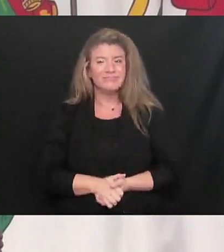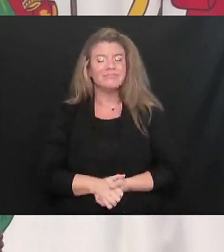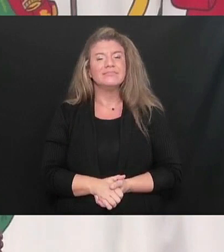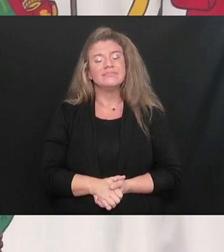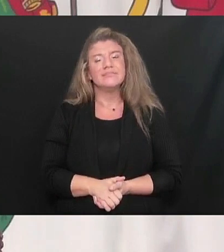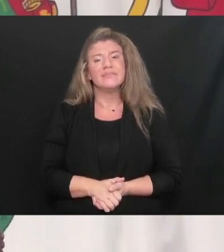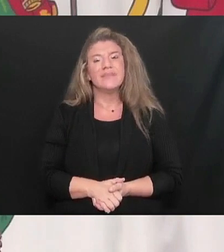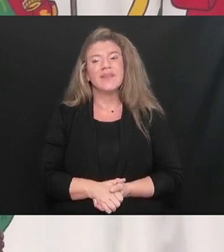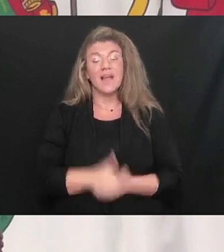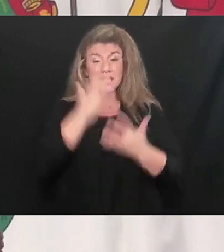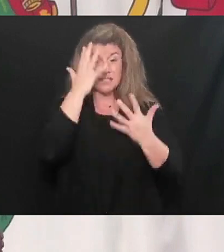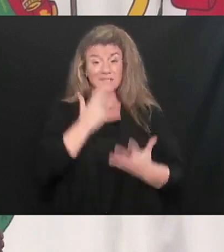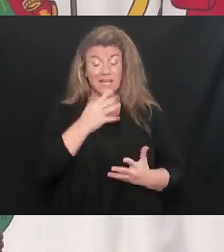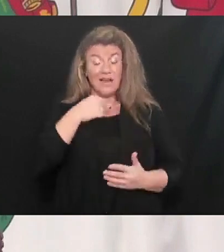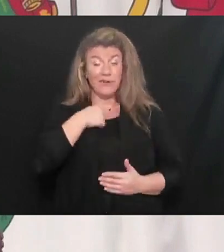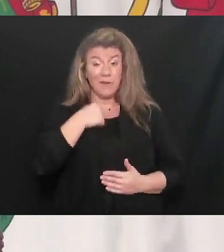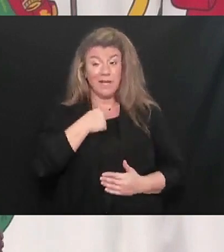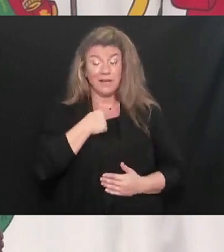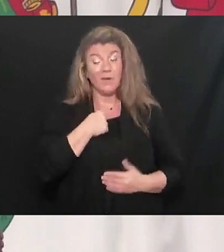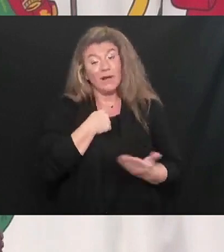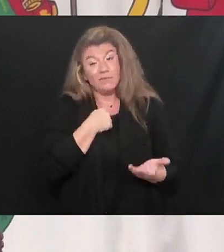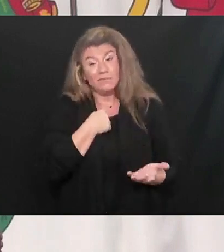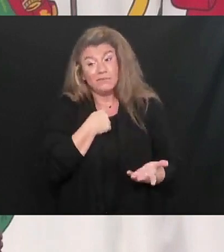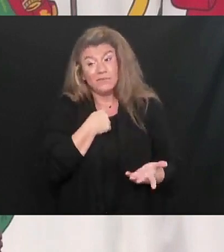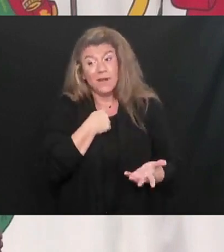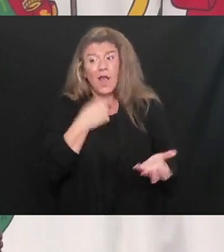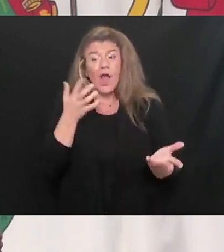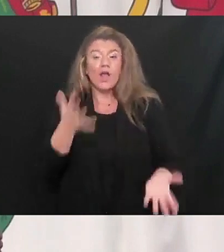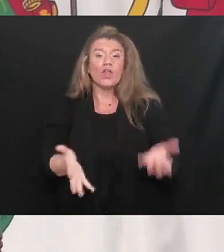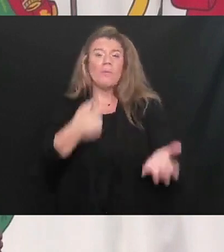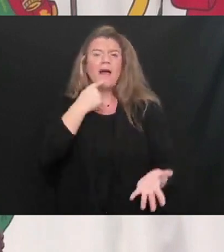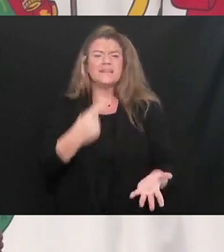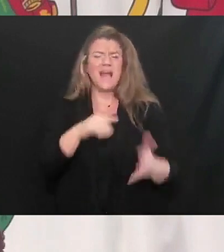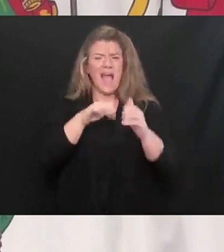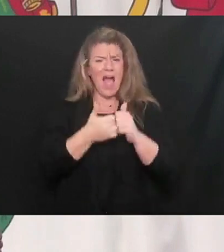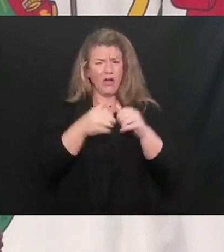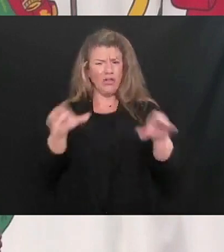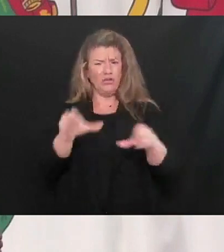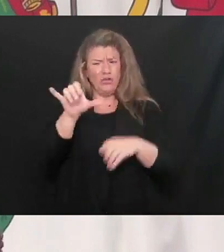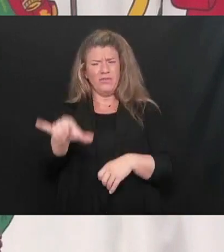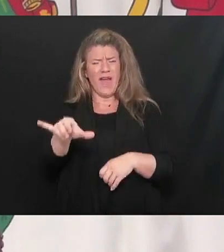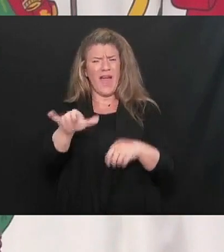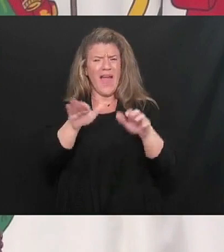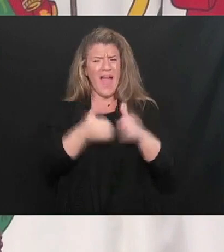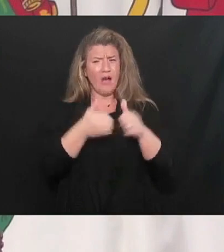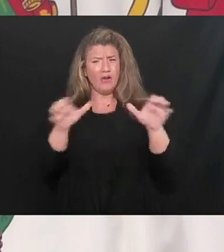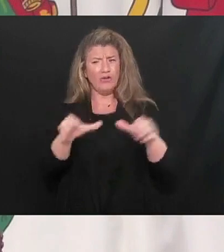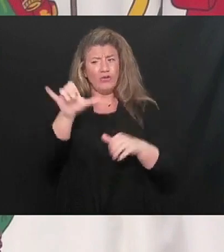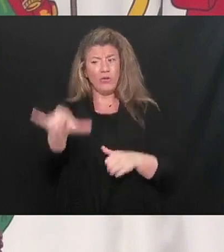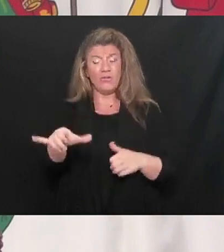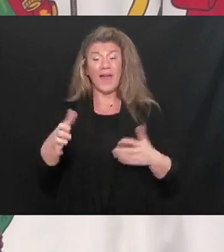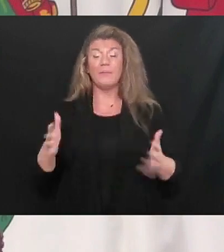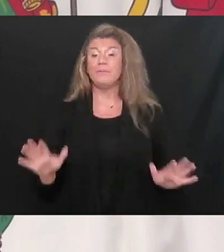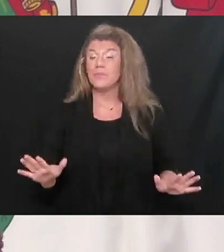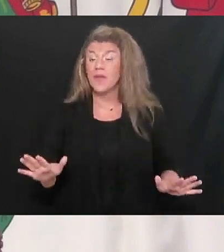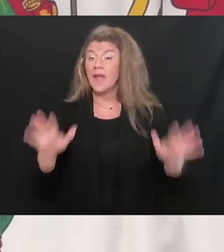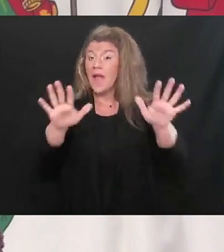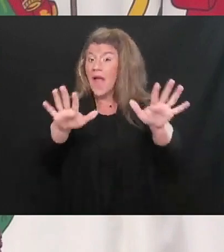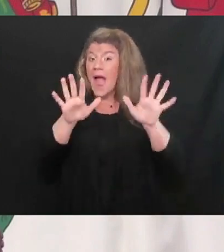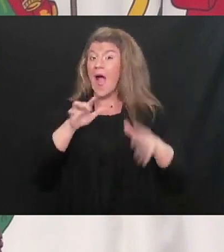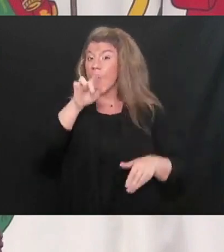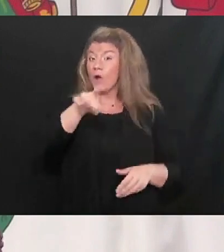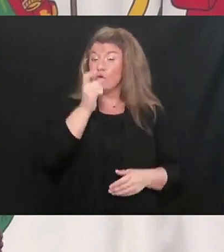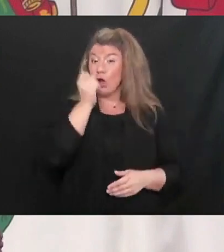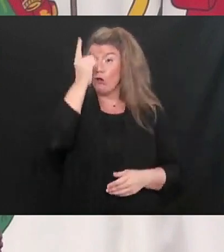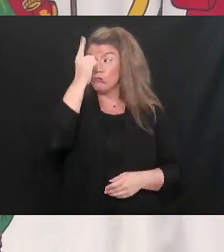standpoint of sad for me, well, you may say, well, how could you do it? How could you do it? Well, I want you to all